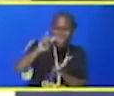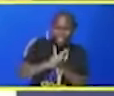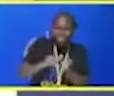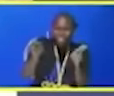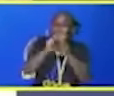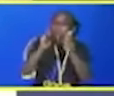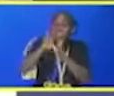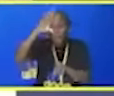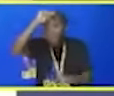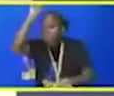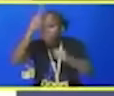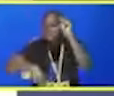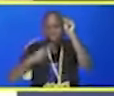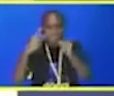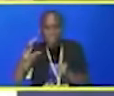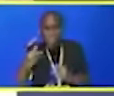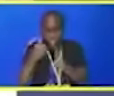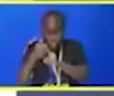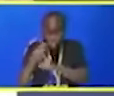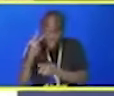see.